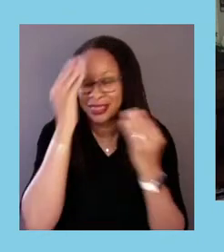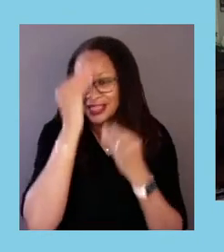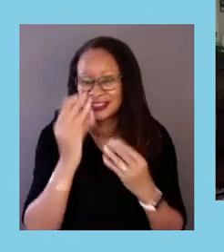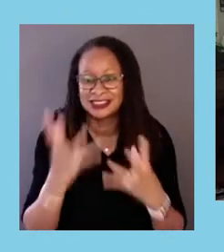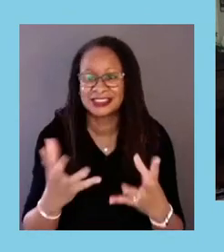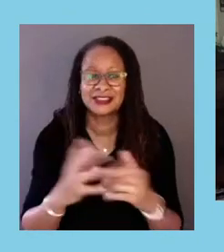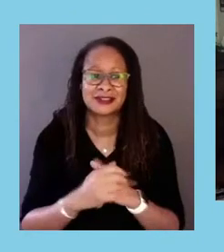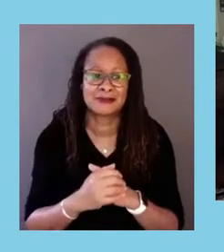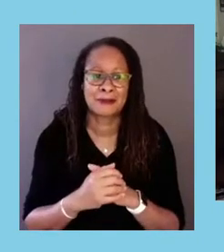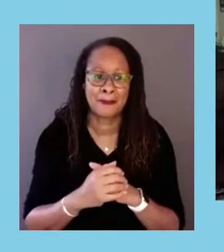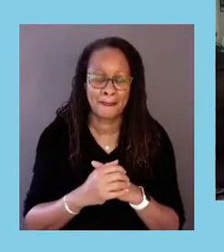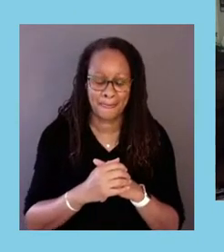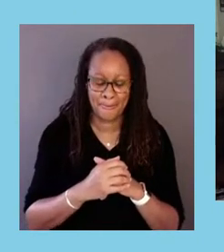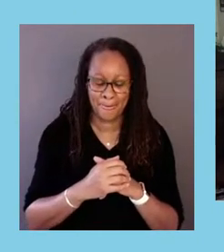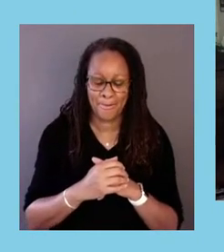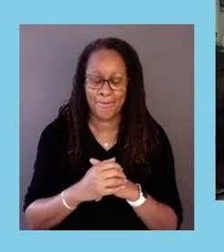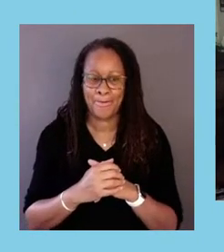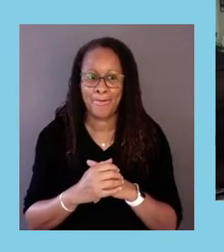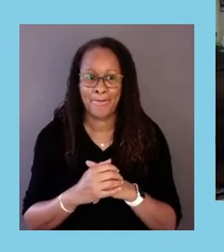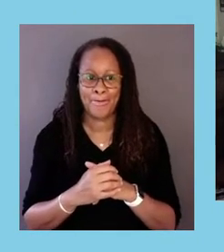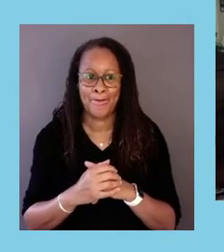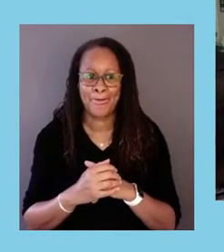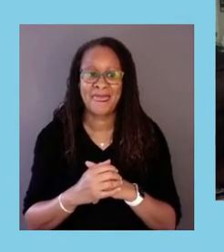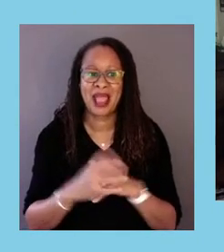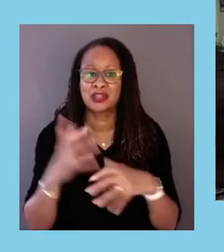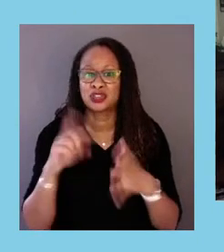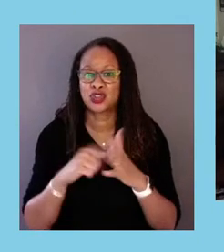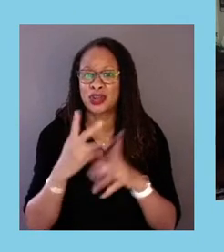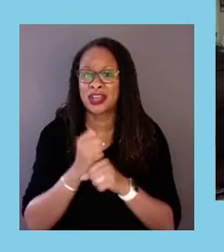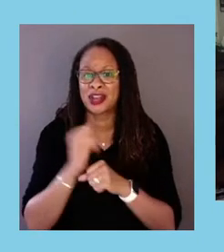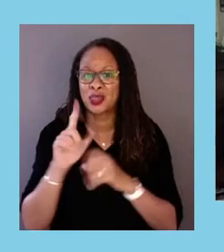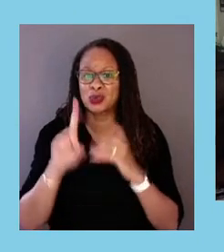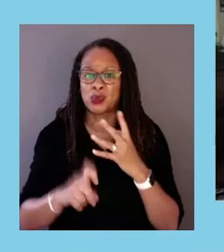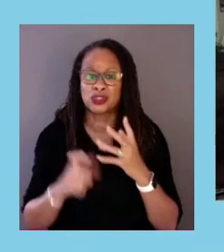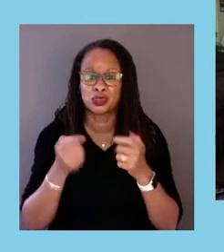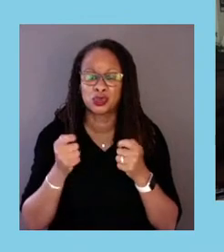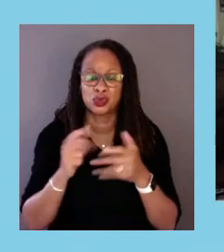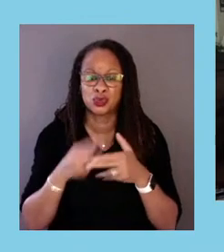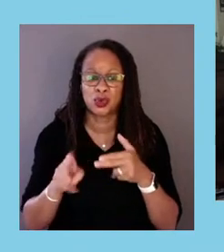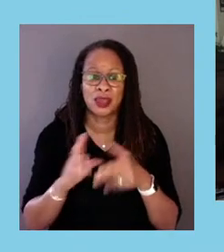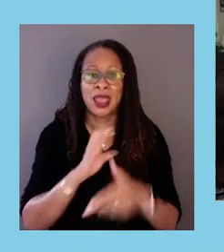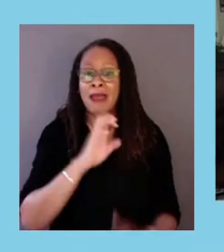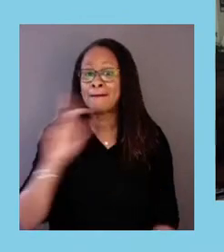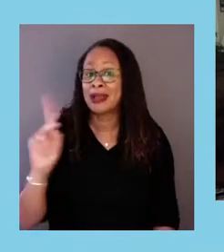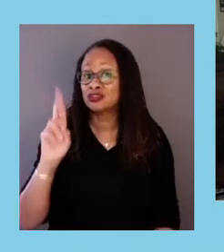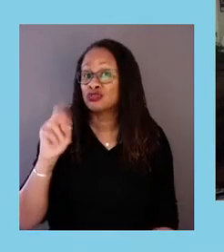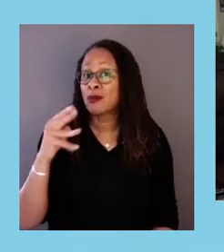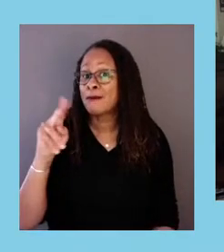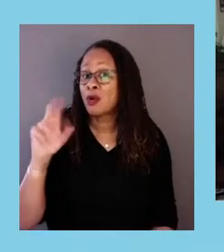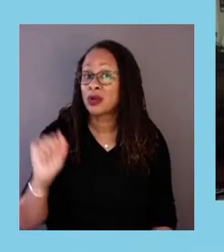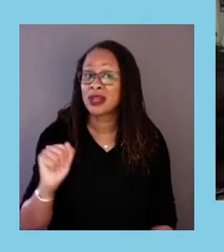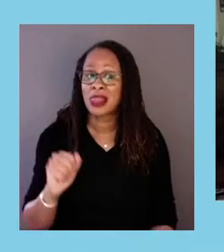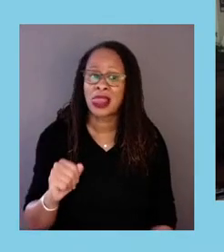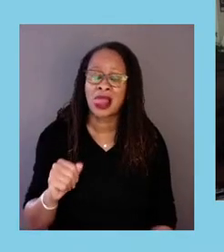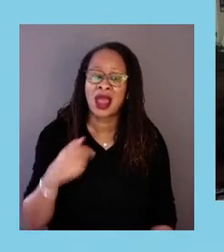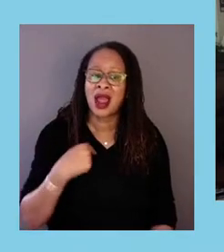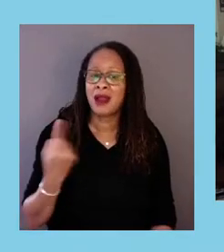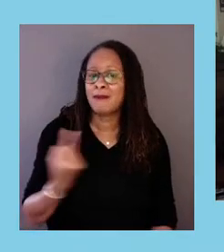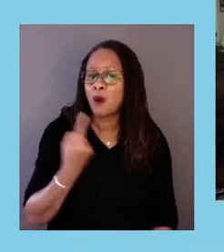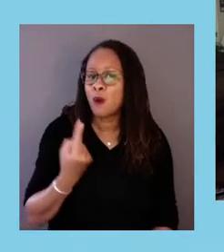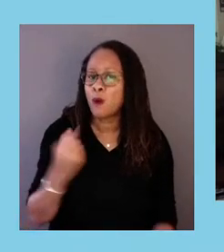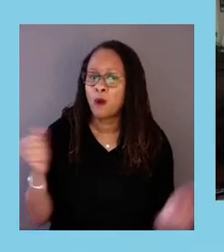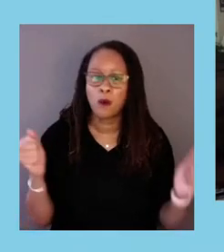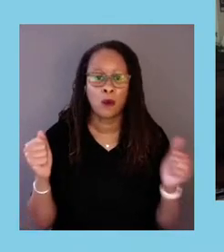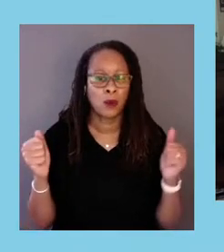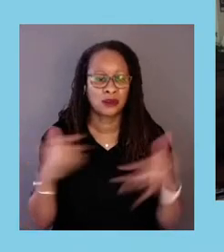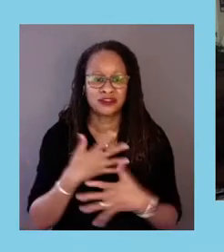to start getting them shortly. And to bring you back, Ramona, to let you finish your point, I'm just always afraid. I'm always feel like I'm